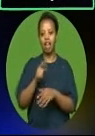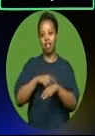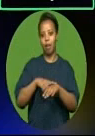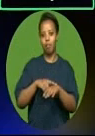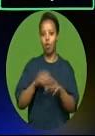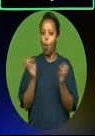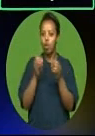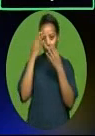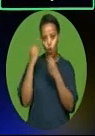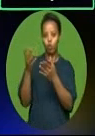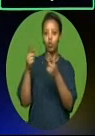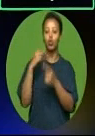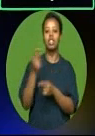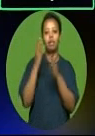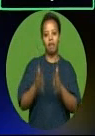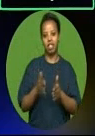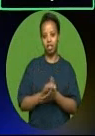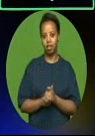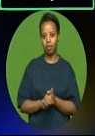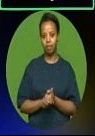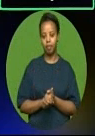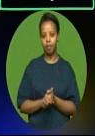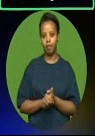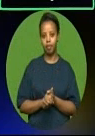without notice to the beneficiary.